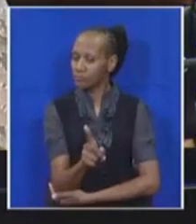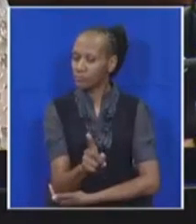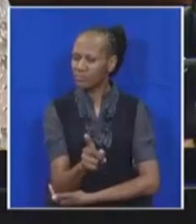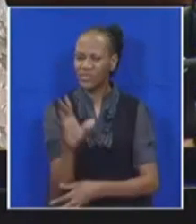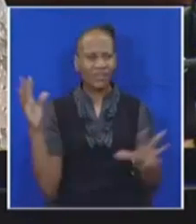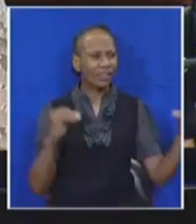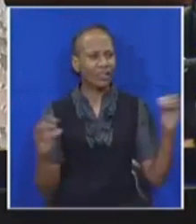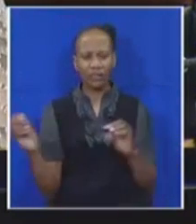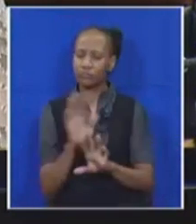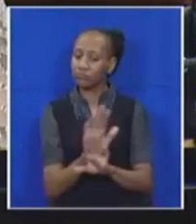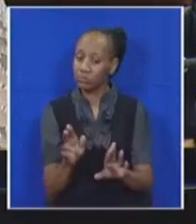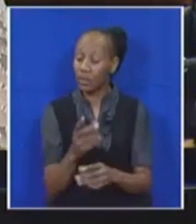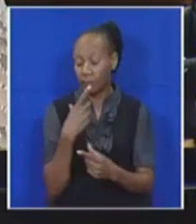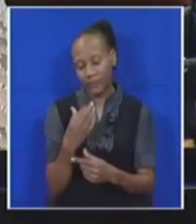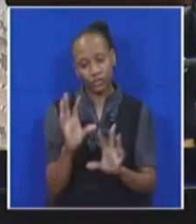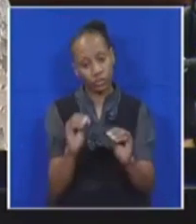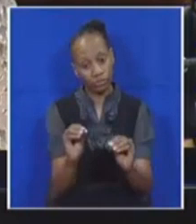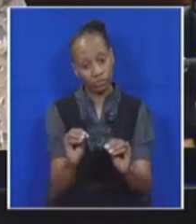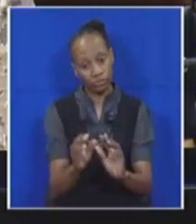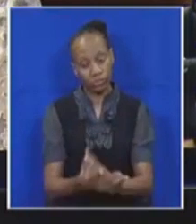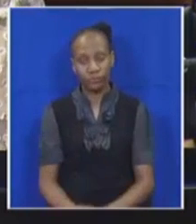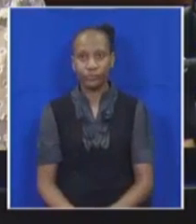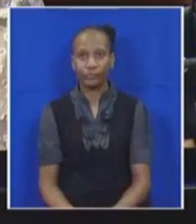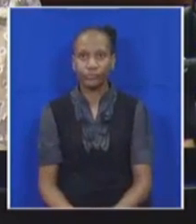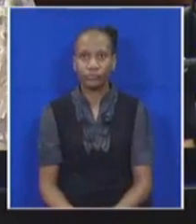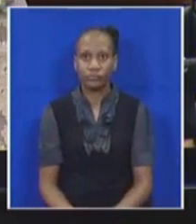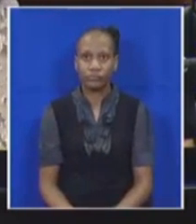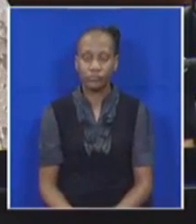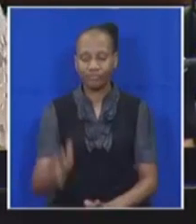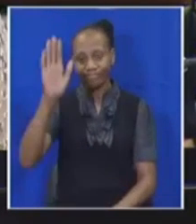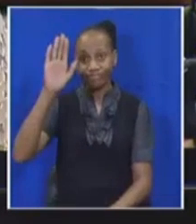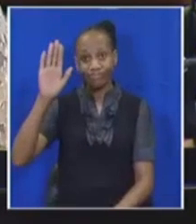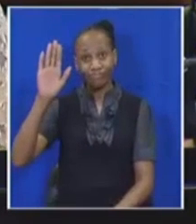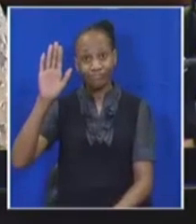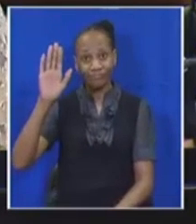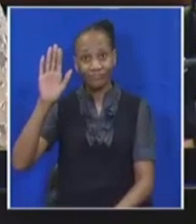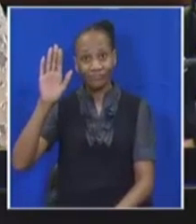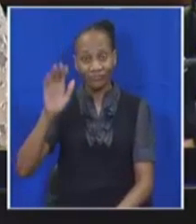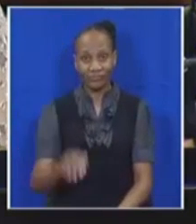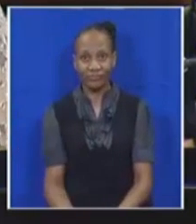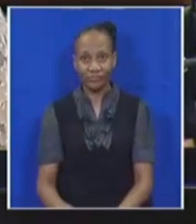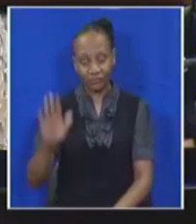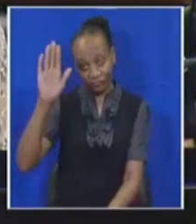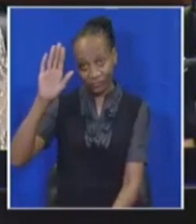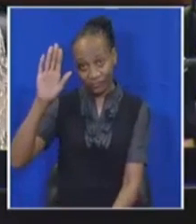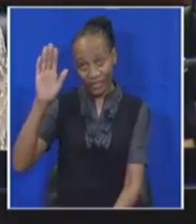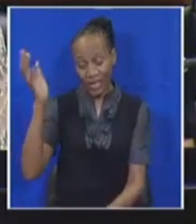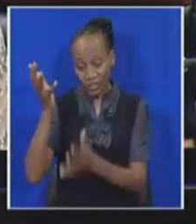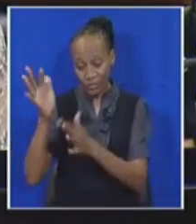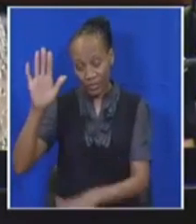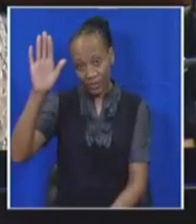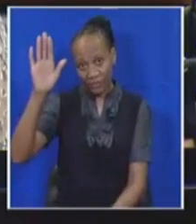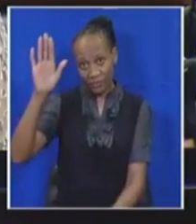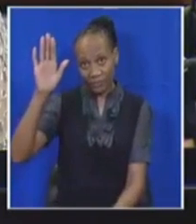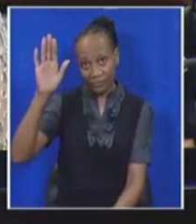dialoguing. Okay, please don't repeat no that. Problem, no problem, no problem. Order, Speaker. Raise a point of order, Speaker. We're not